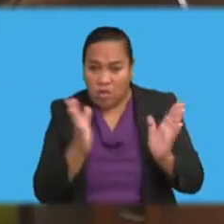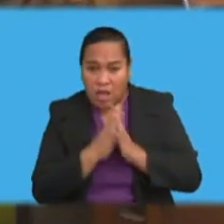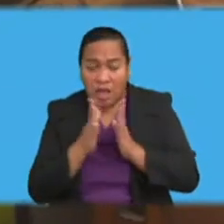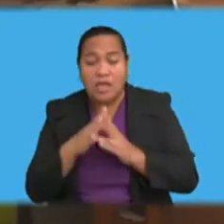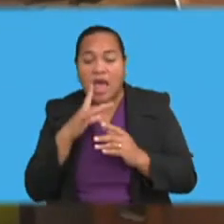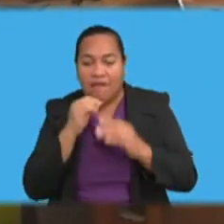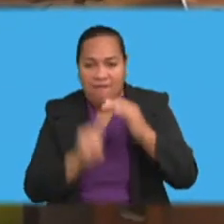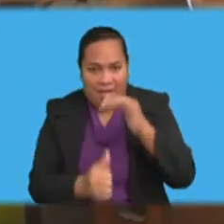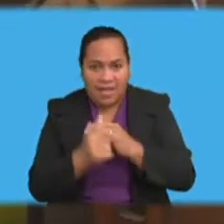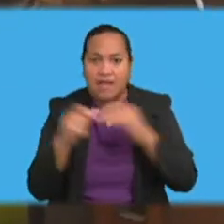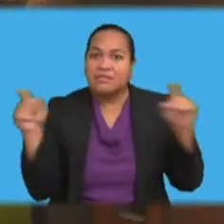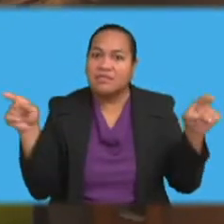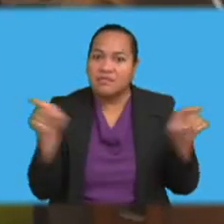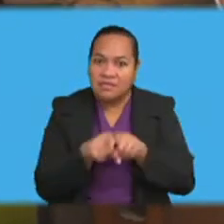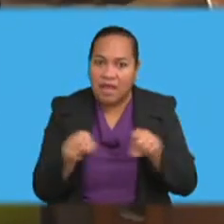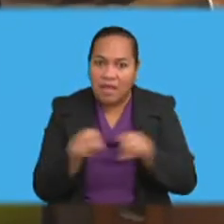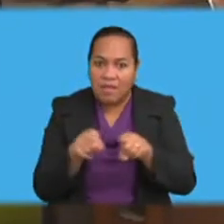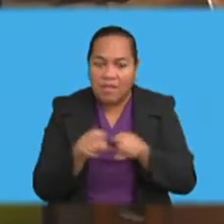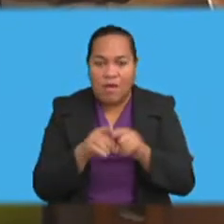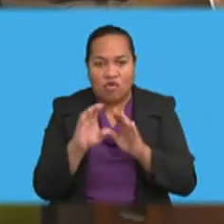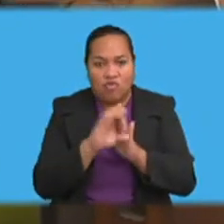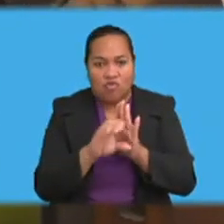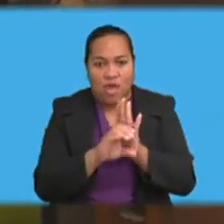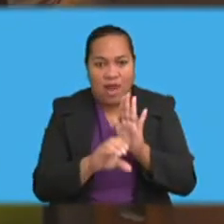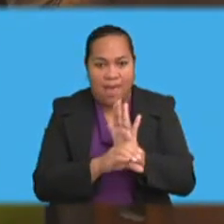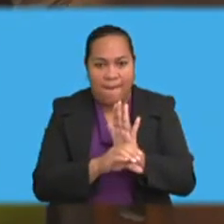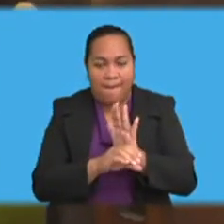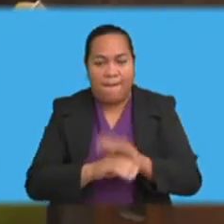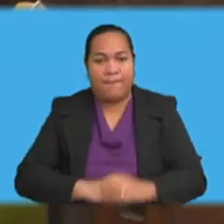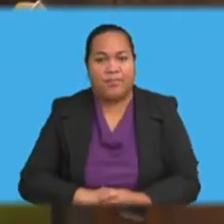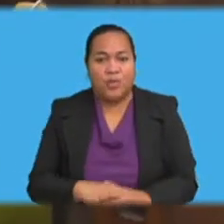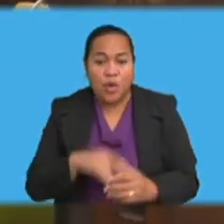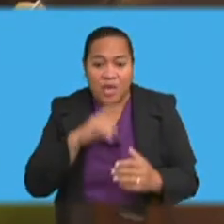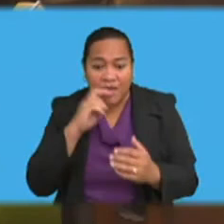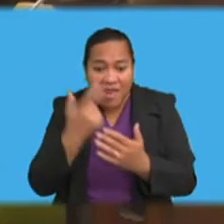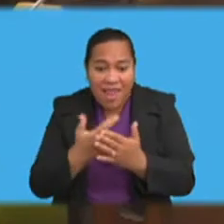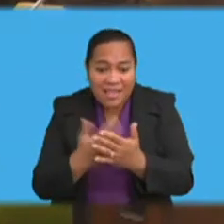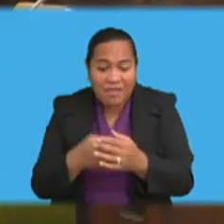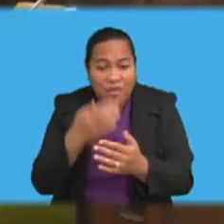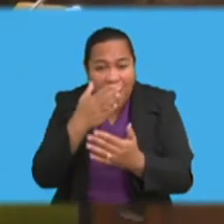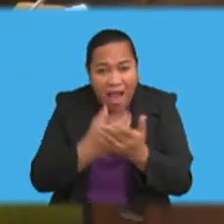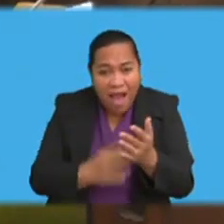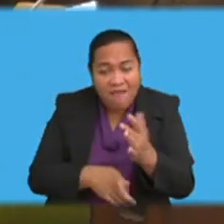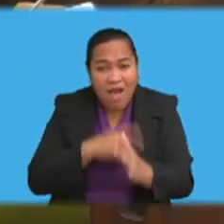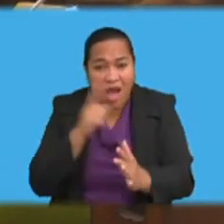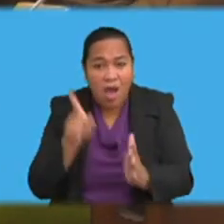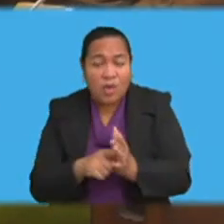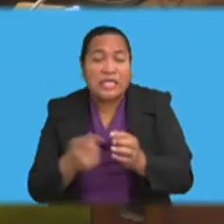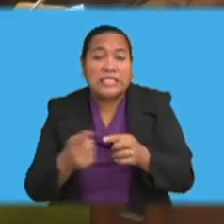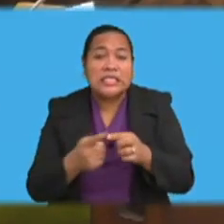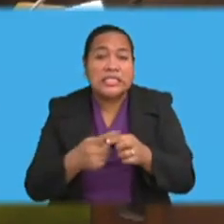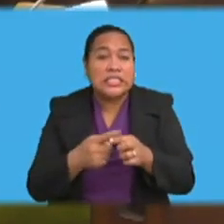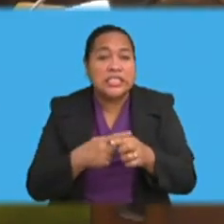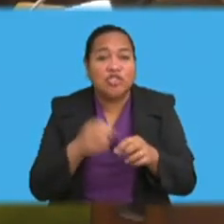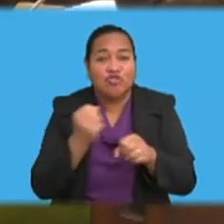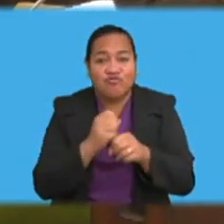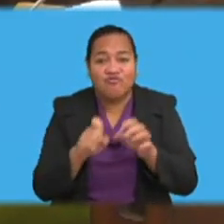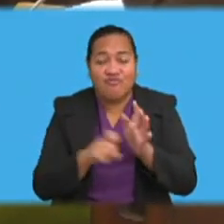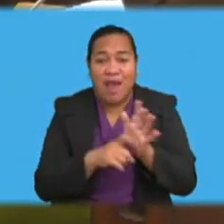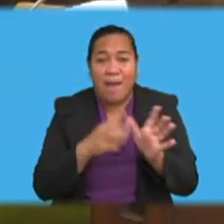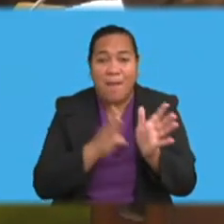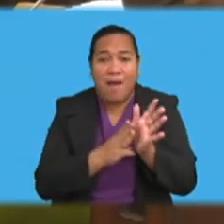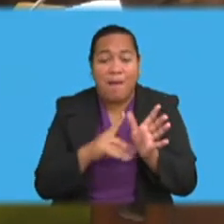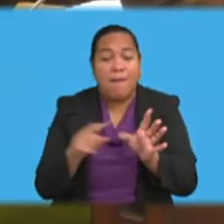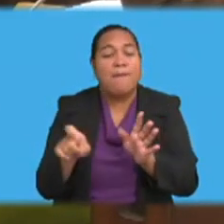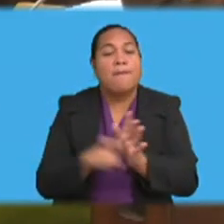the same curriculum. So if we're having a lesson half an hour on English grammar, everybody in Fiji, every single child